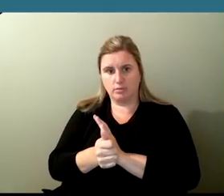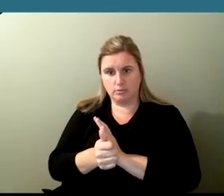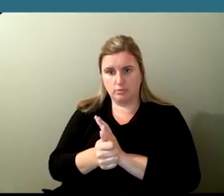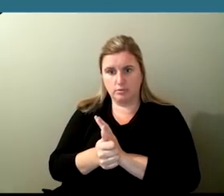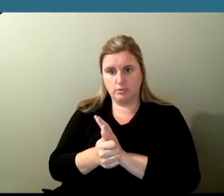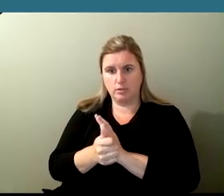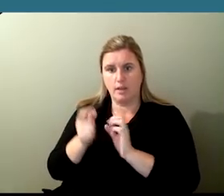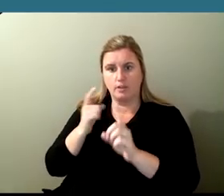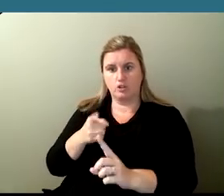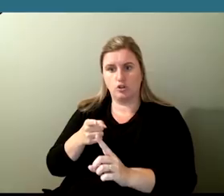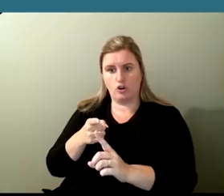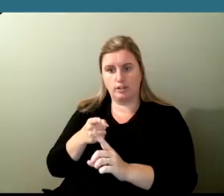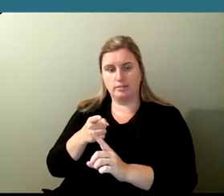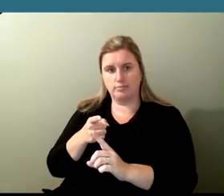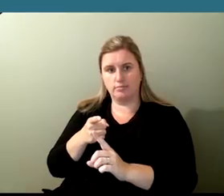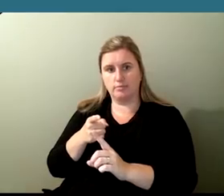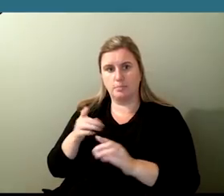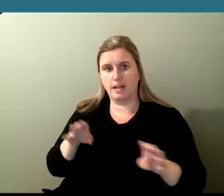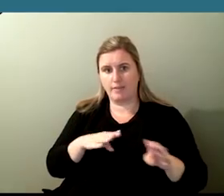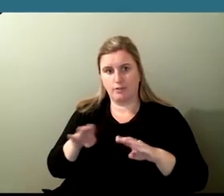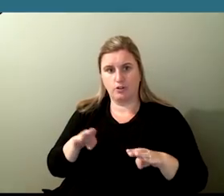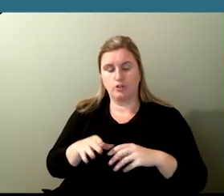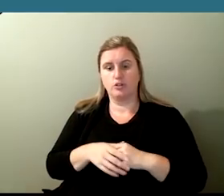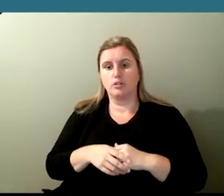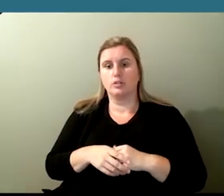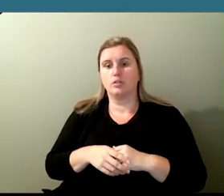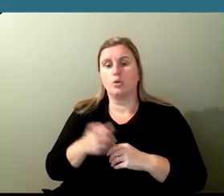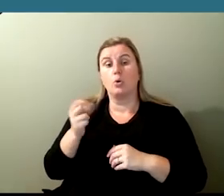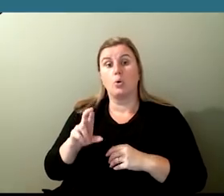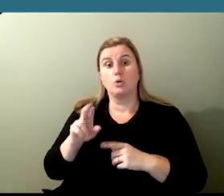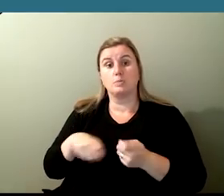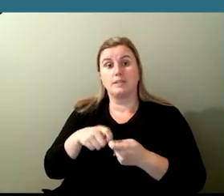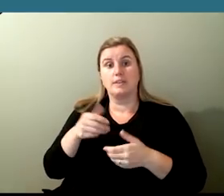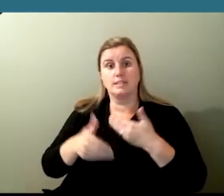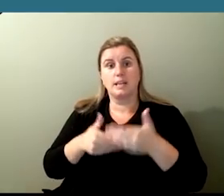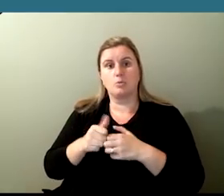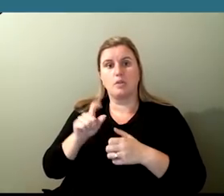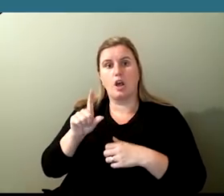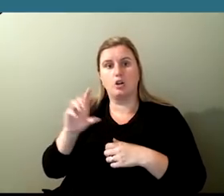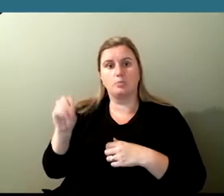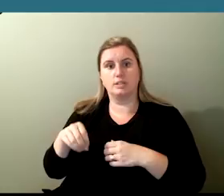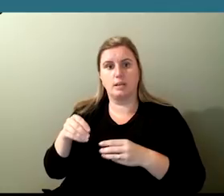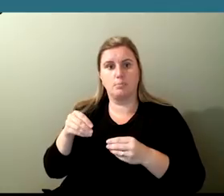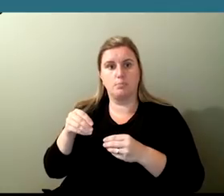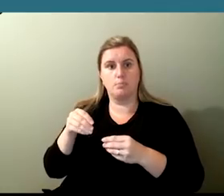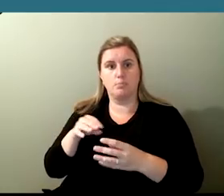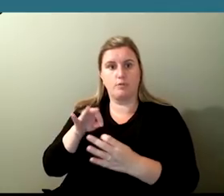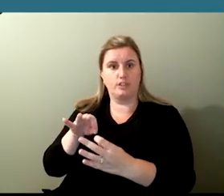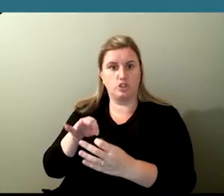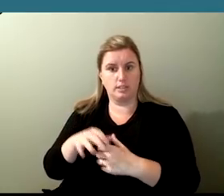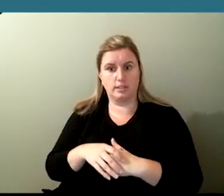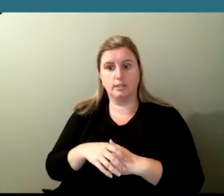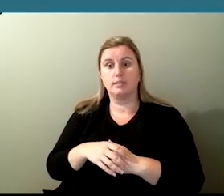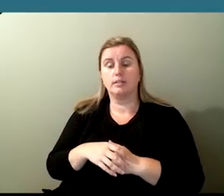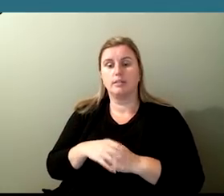of the target behavior, or certain steps with 100% proficiency. This is sometimes